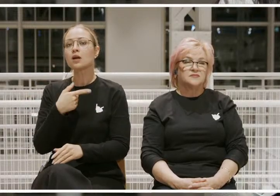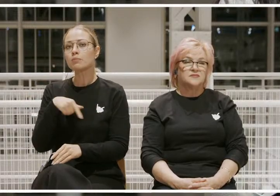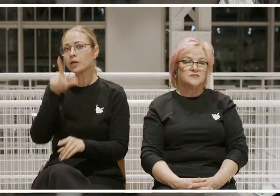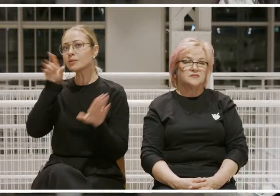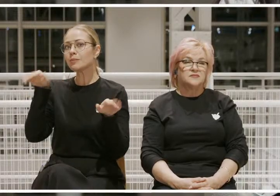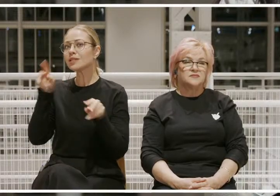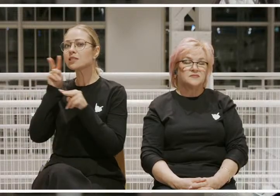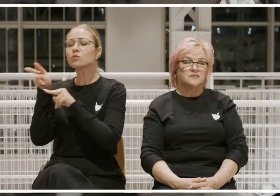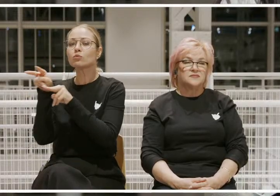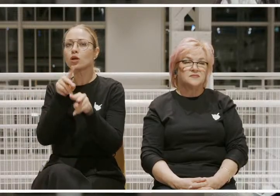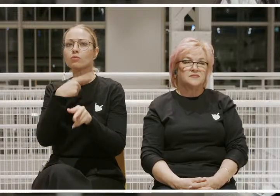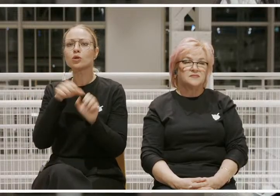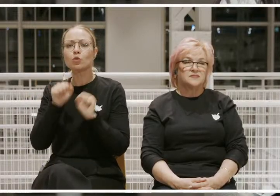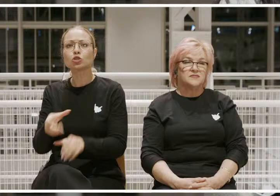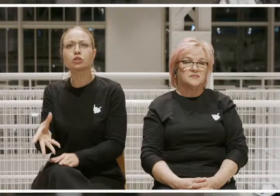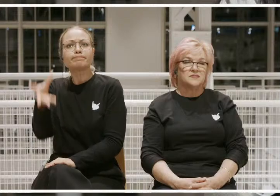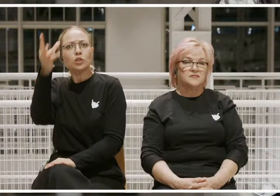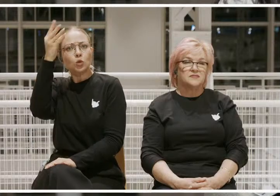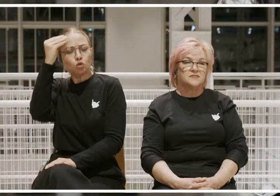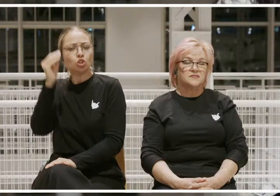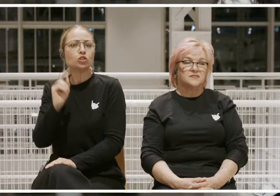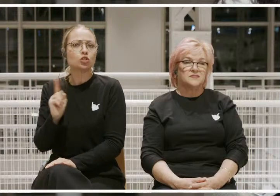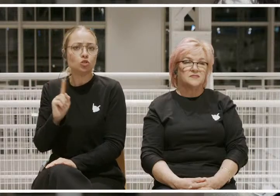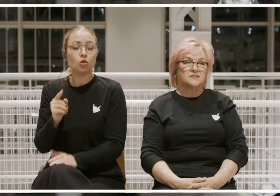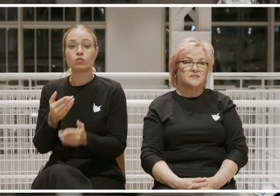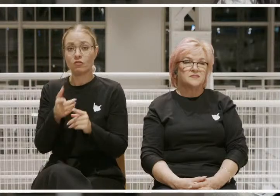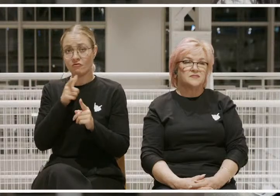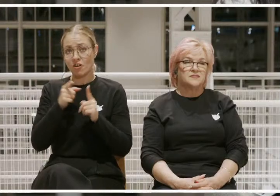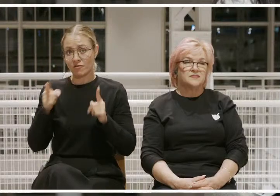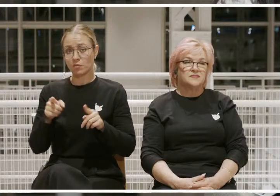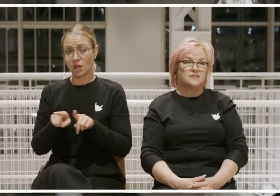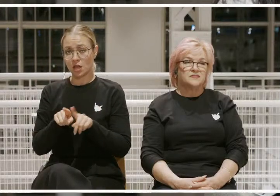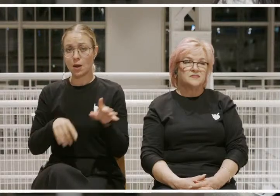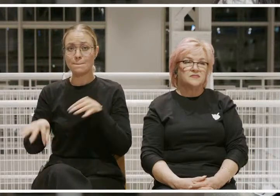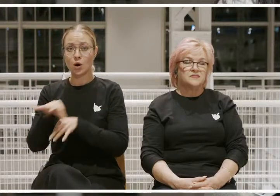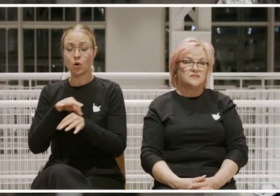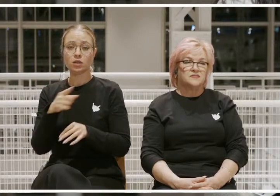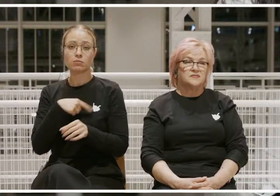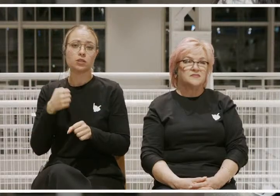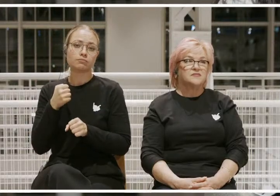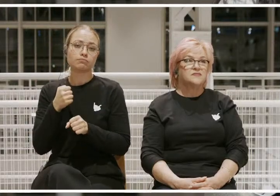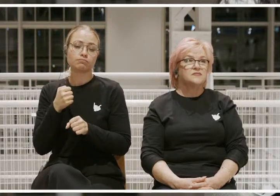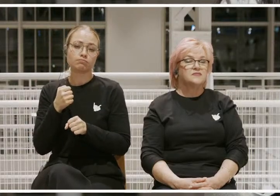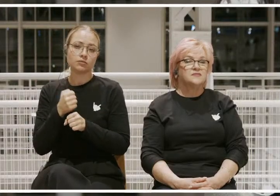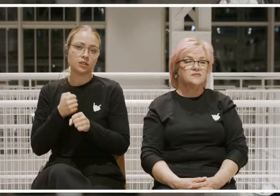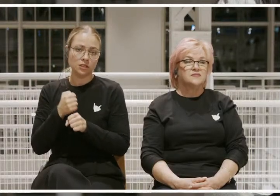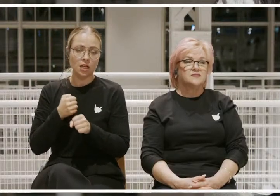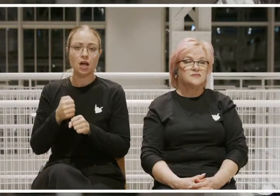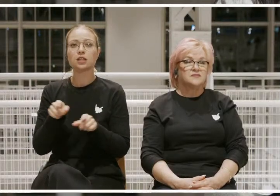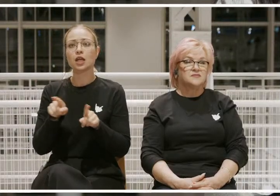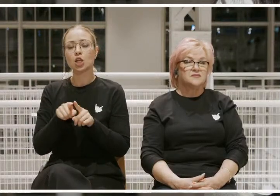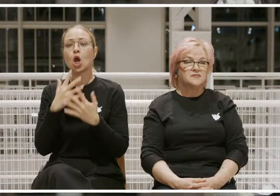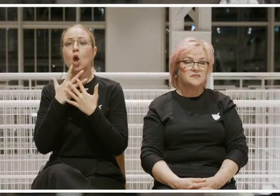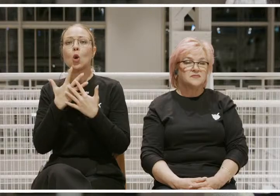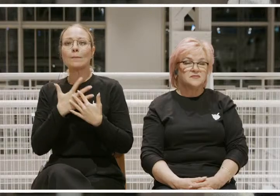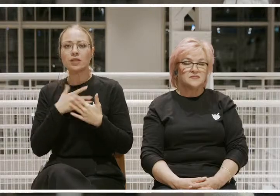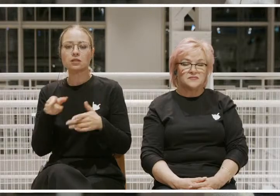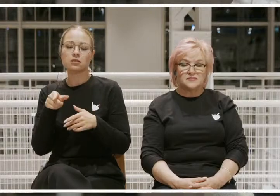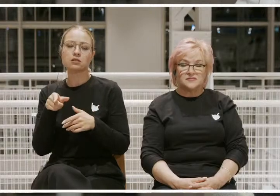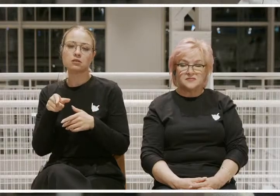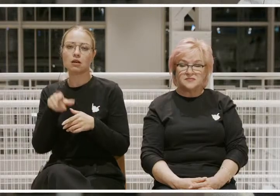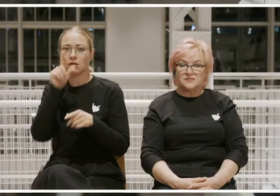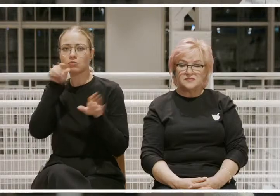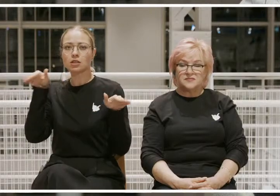we organized bird watching events with the participation of the kids. And we